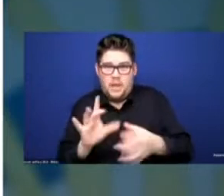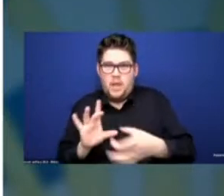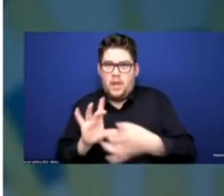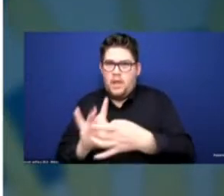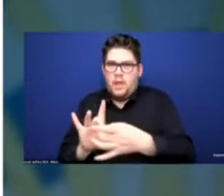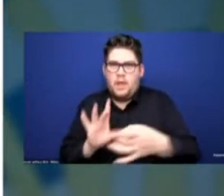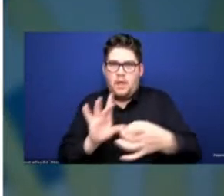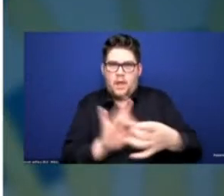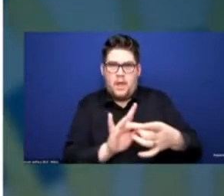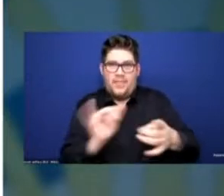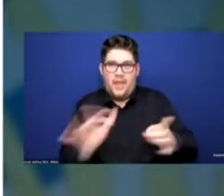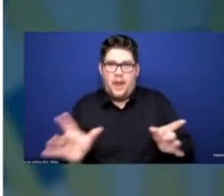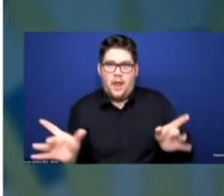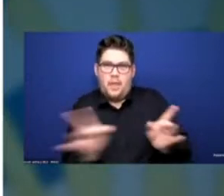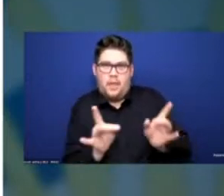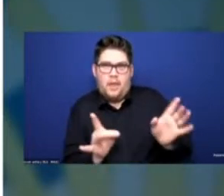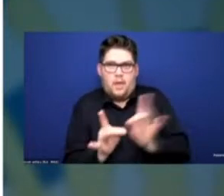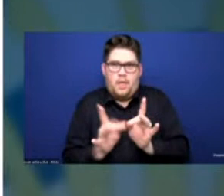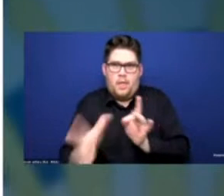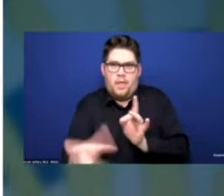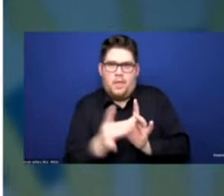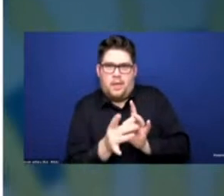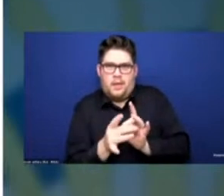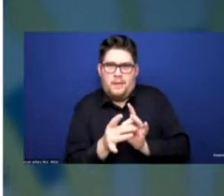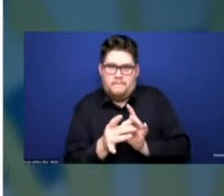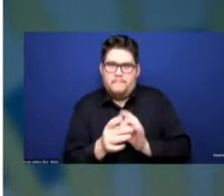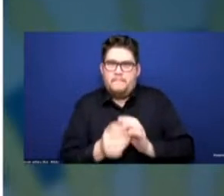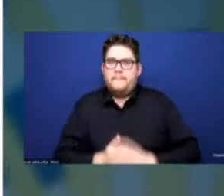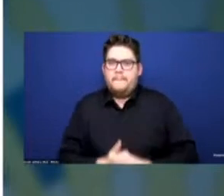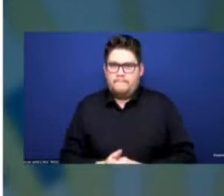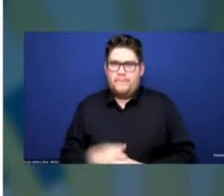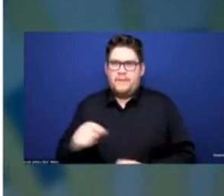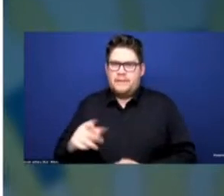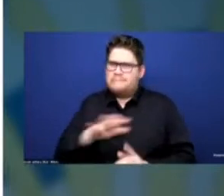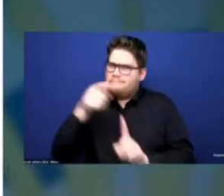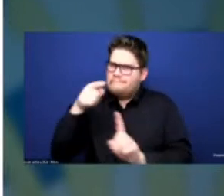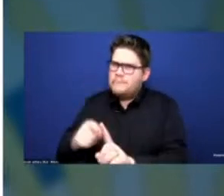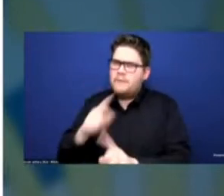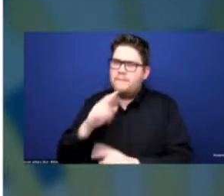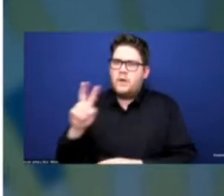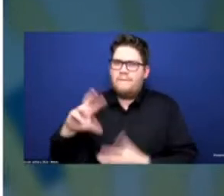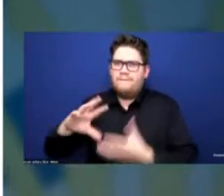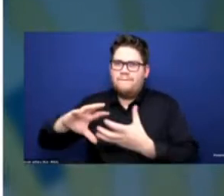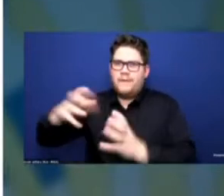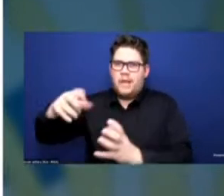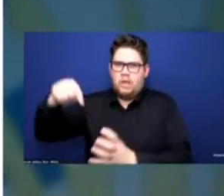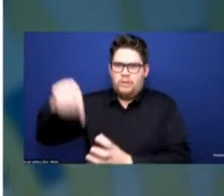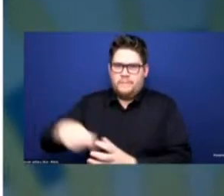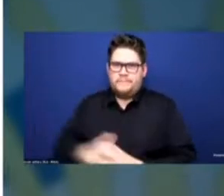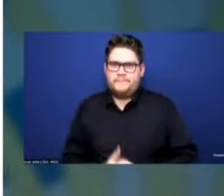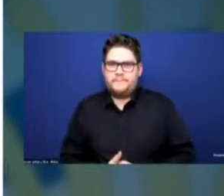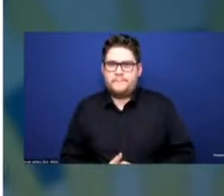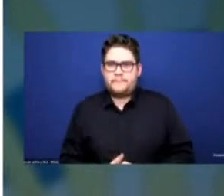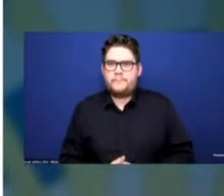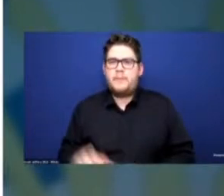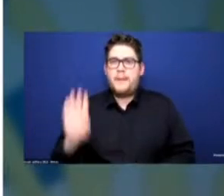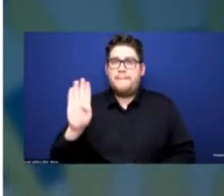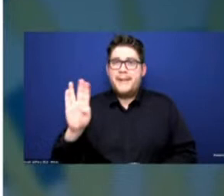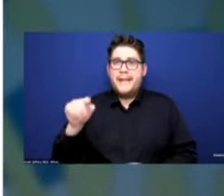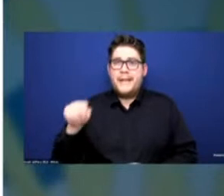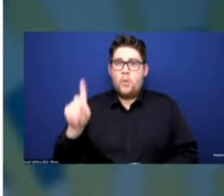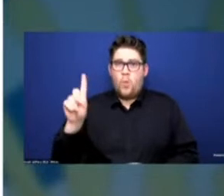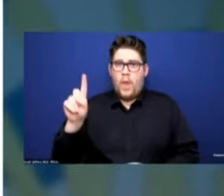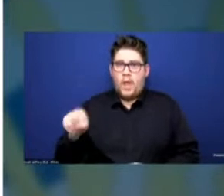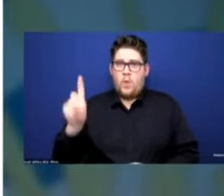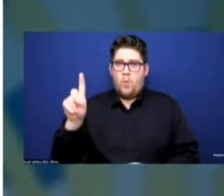test now for B117, which is a large proportion of the variants that we're seeing causing disease in BC right now.